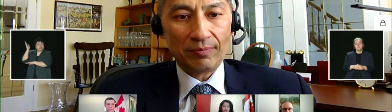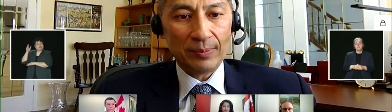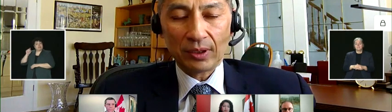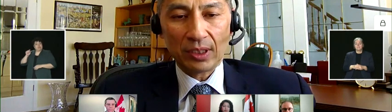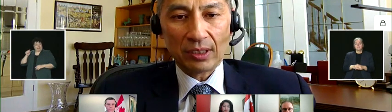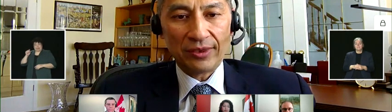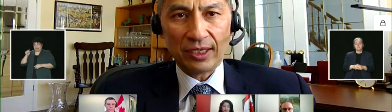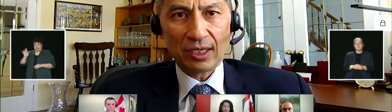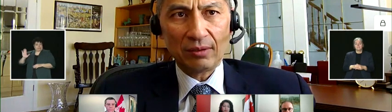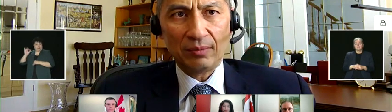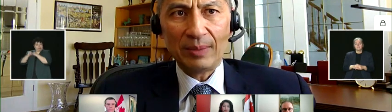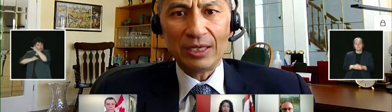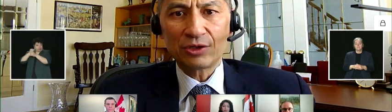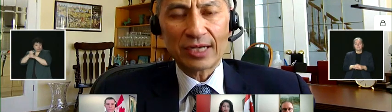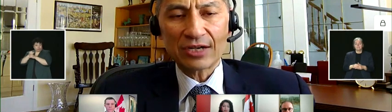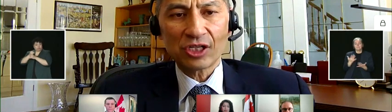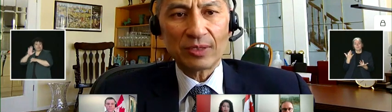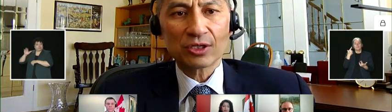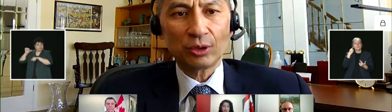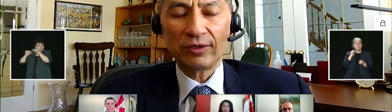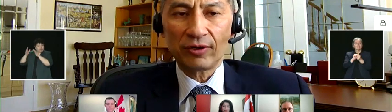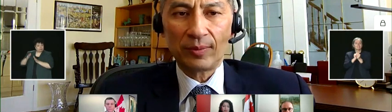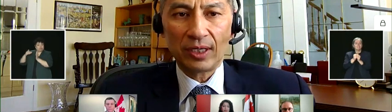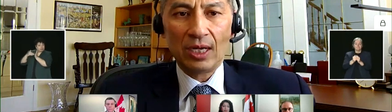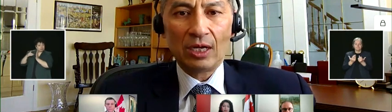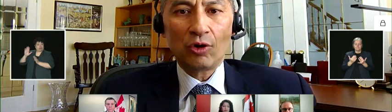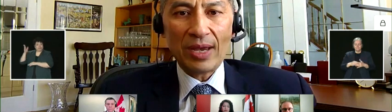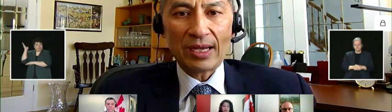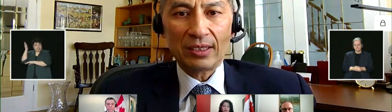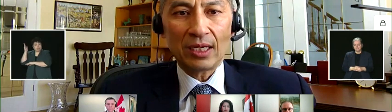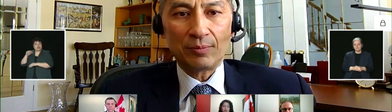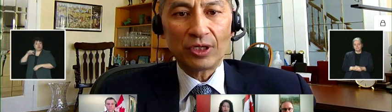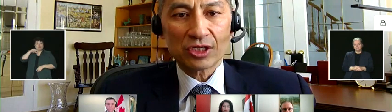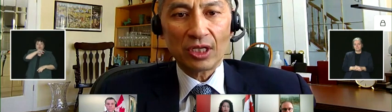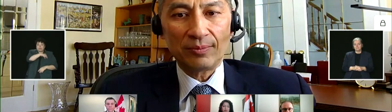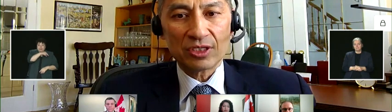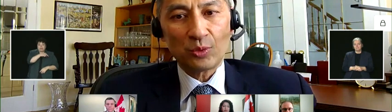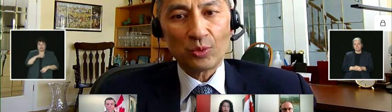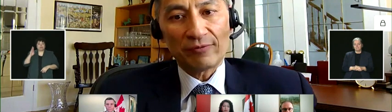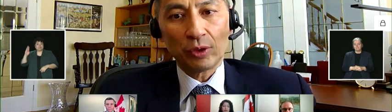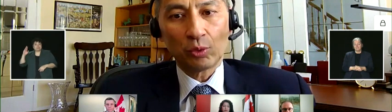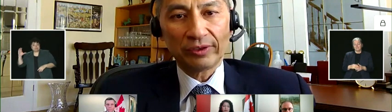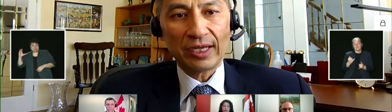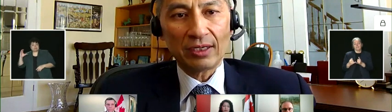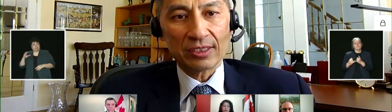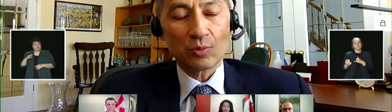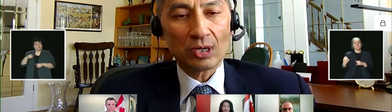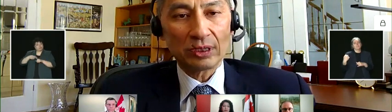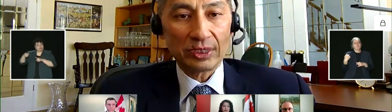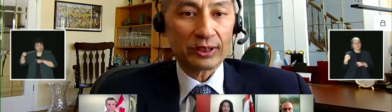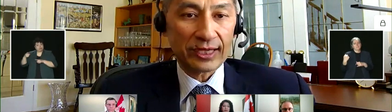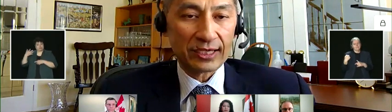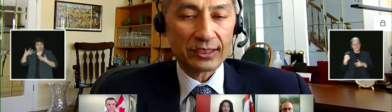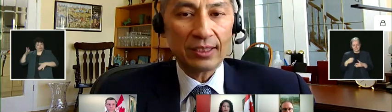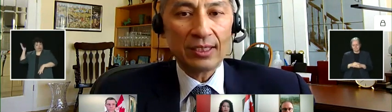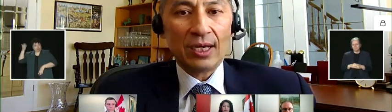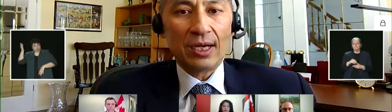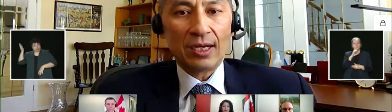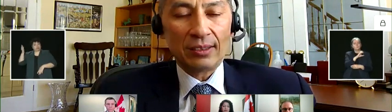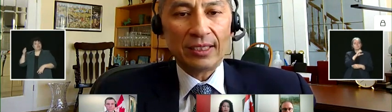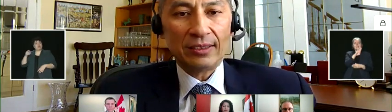from people, I think maybe internationally, but certainly from Quebec and British Columbia. So we have real world data as well here in